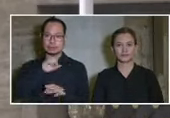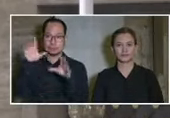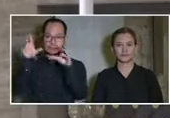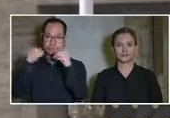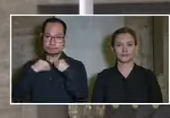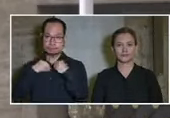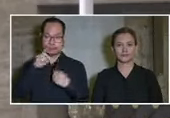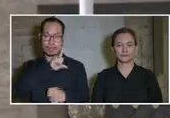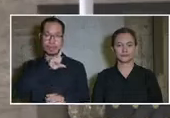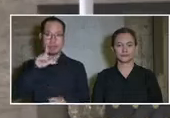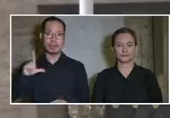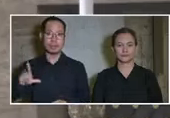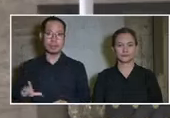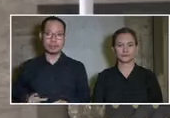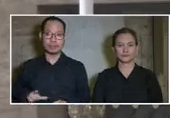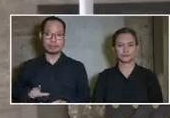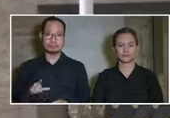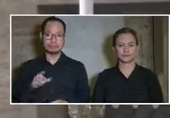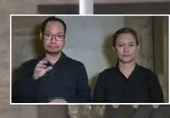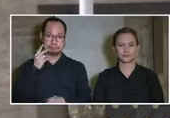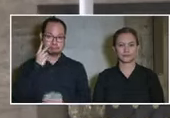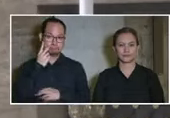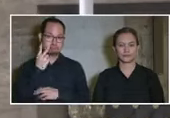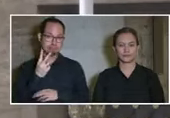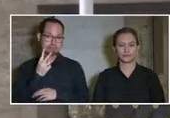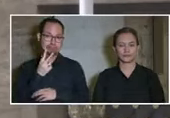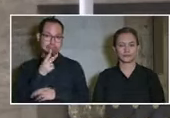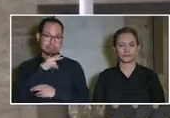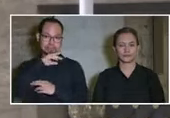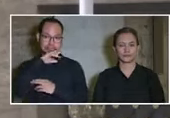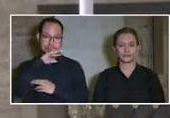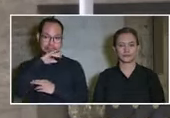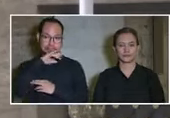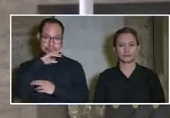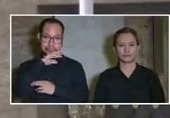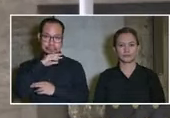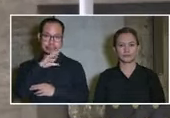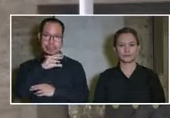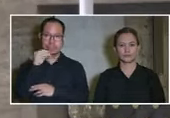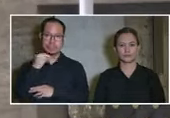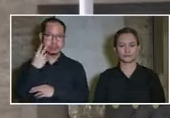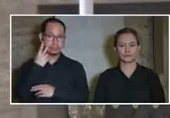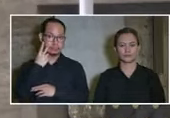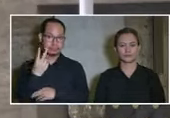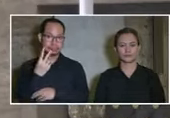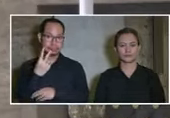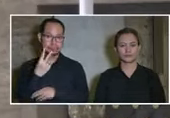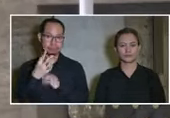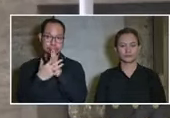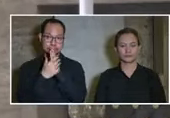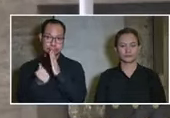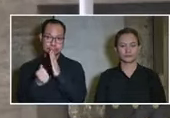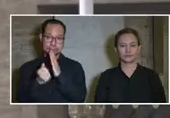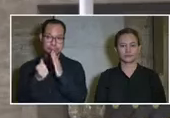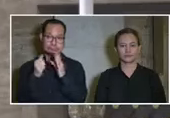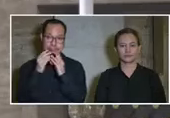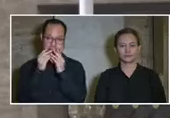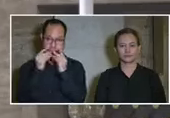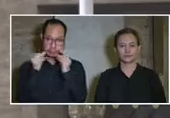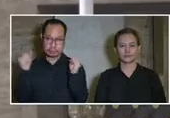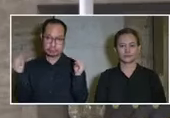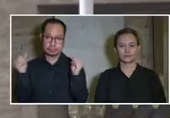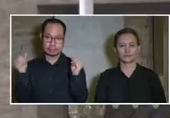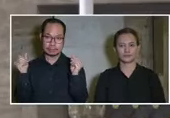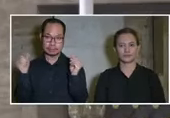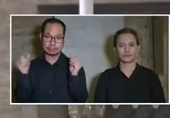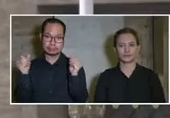the Lord, seeing our defects, much as more, seeing our capacity to be healed,